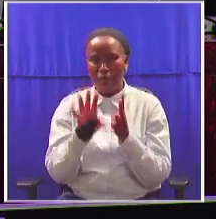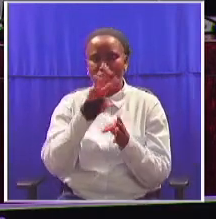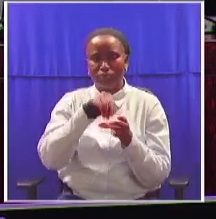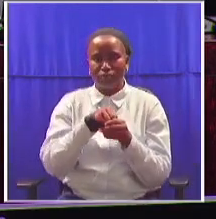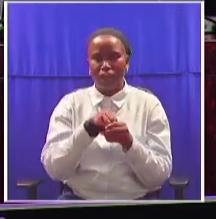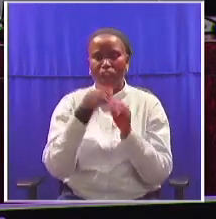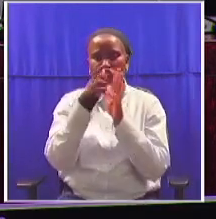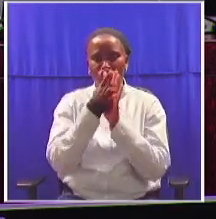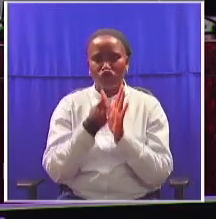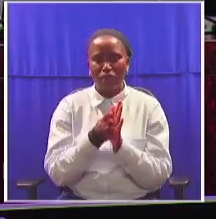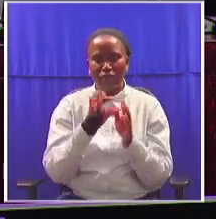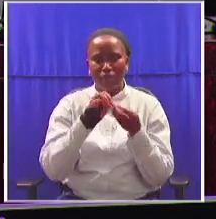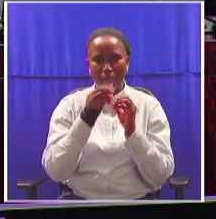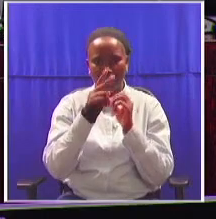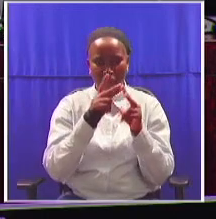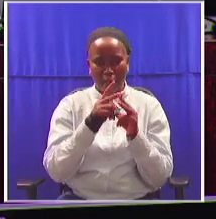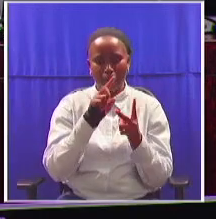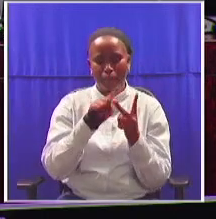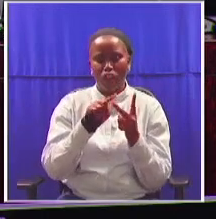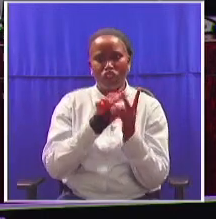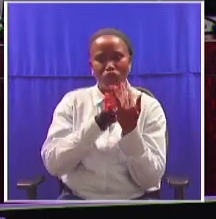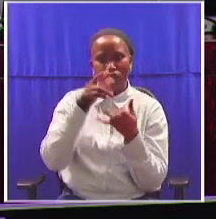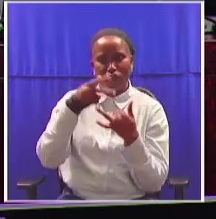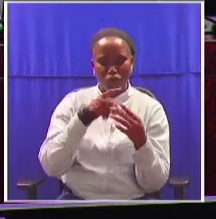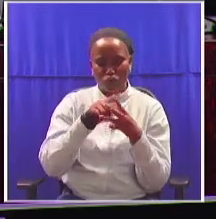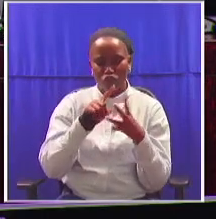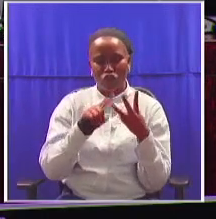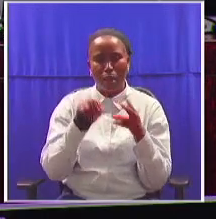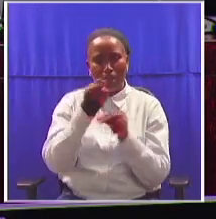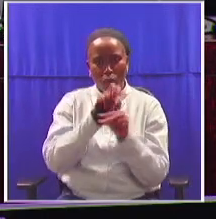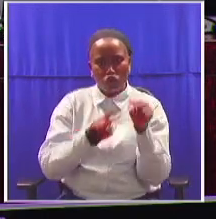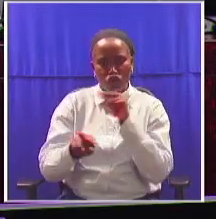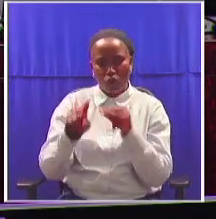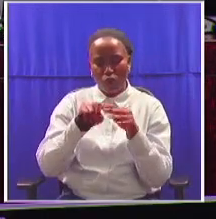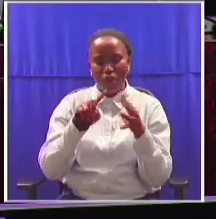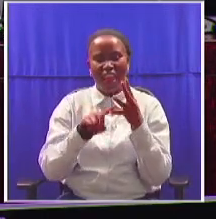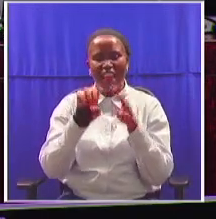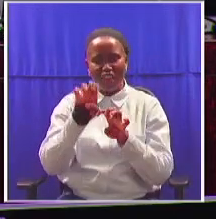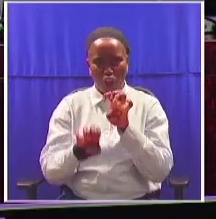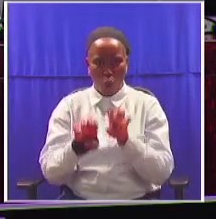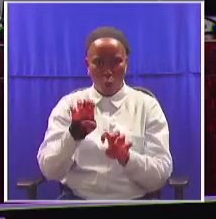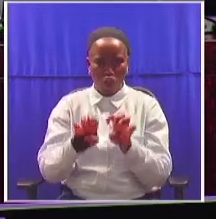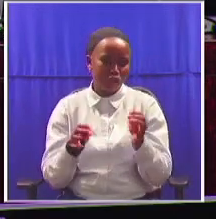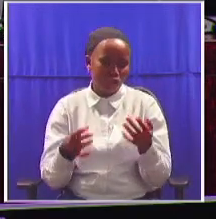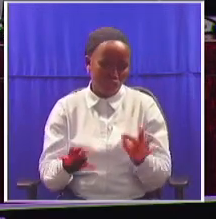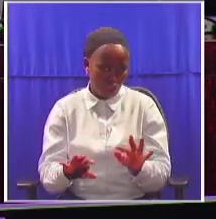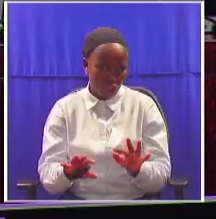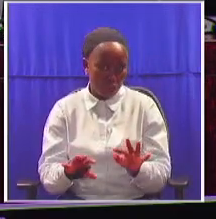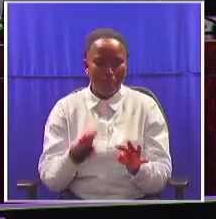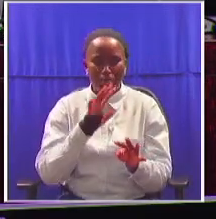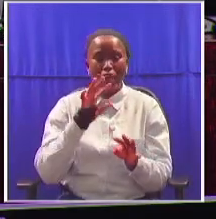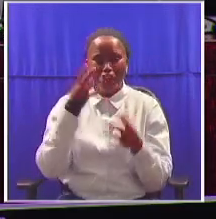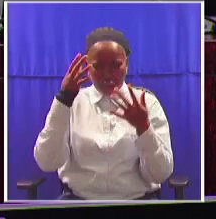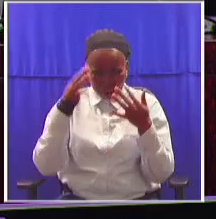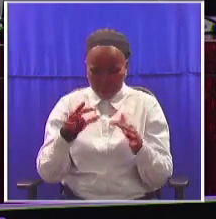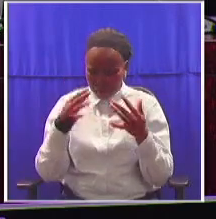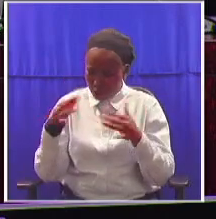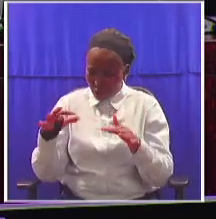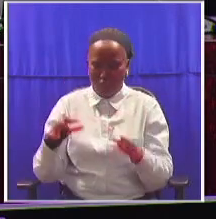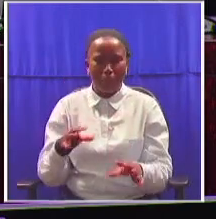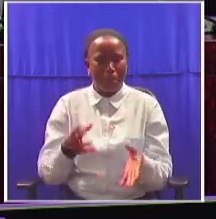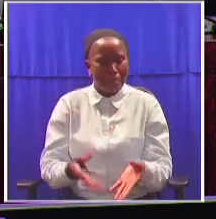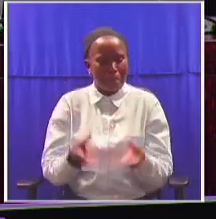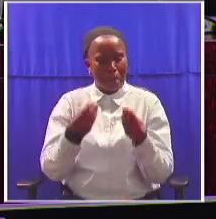and transparency, monitoring, and evaluation. And they have already come up with a number of